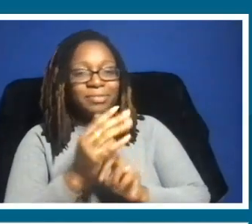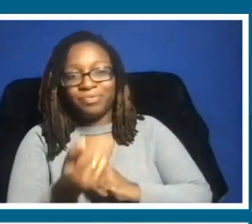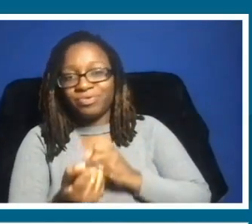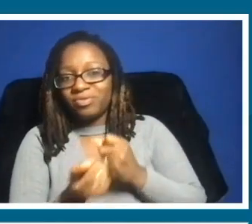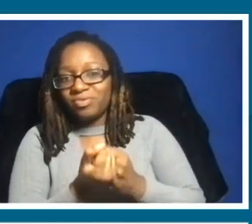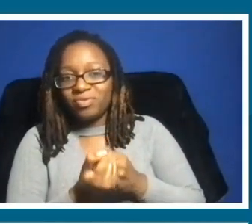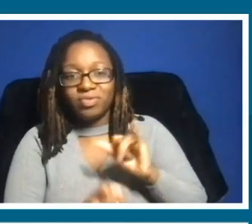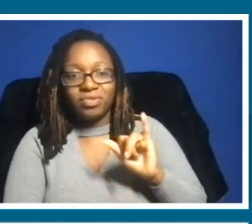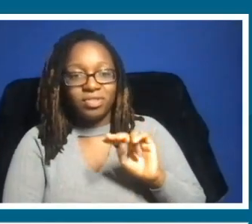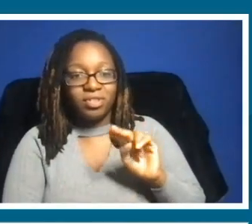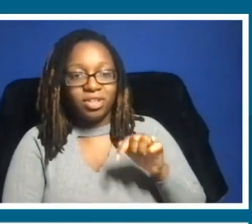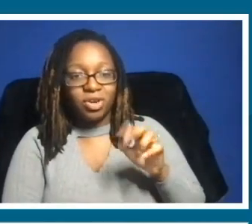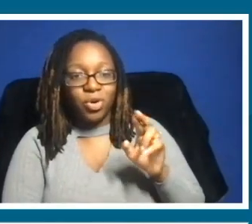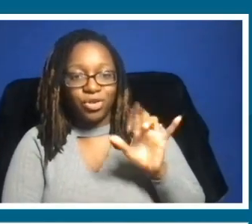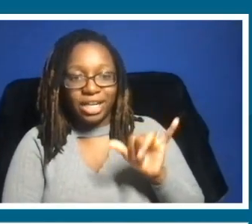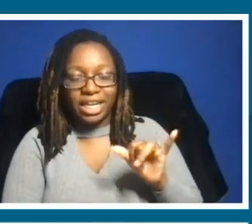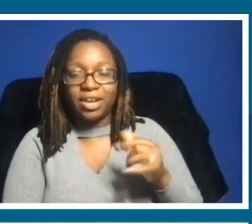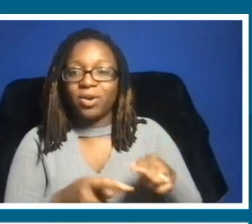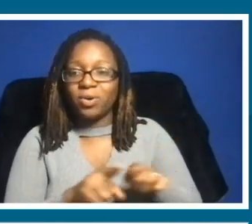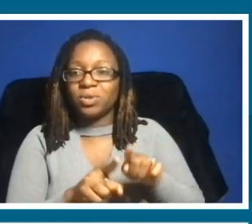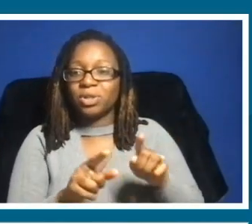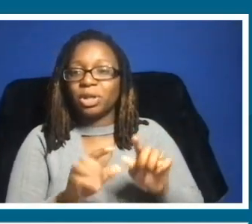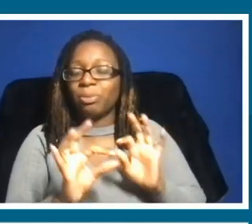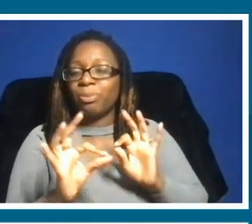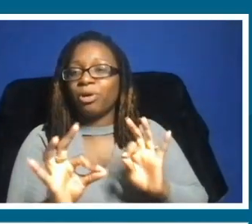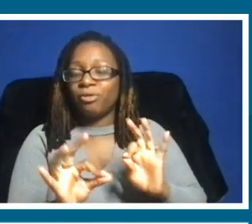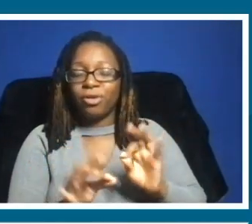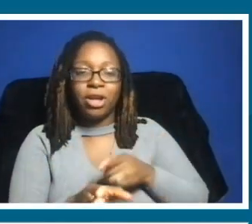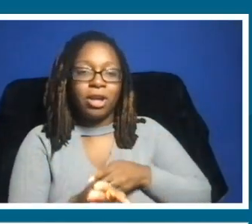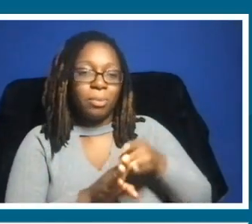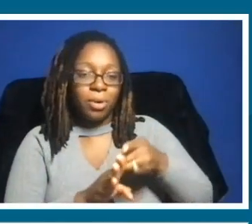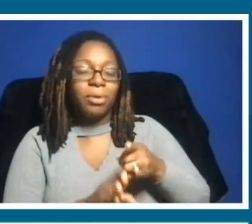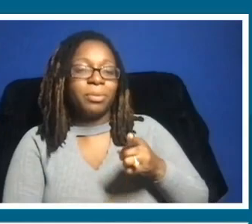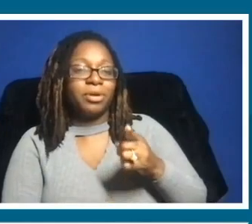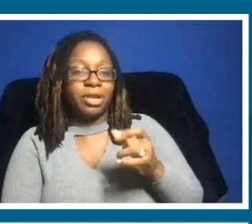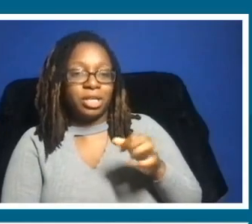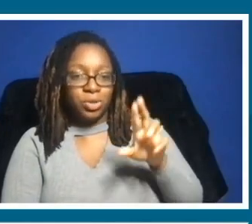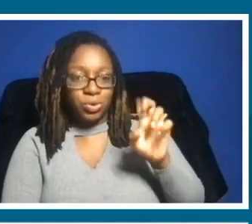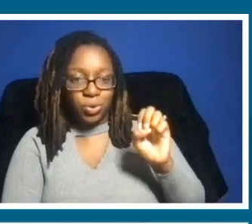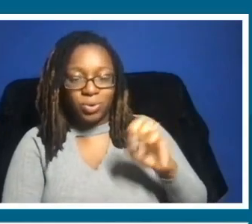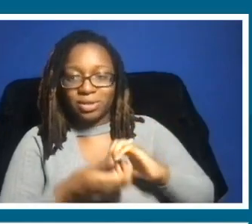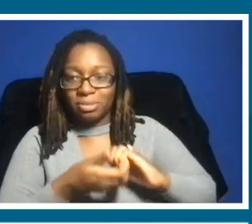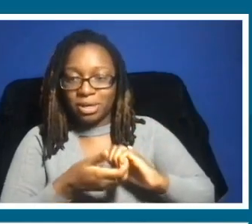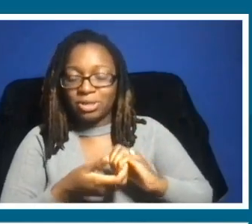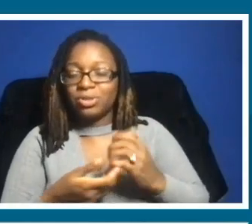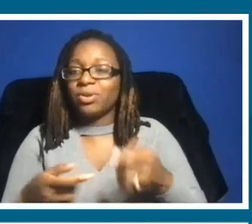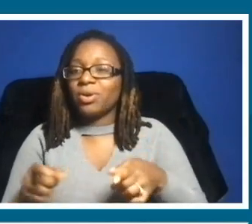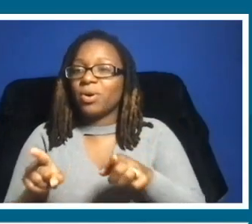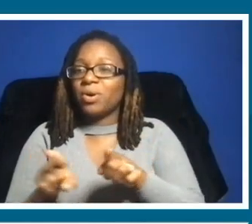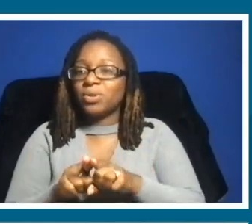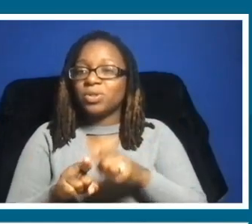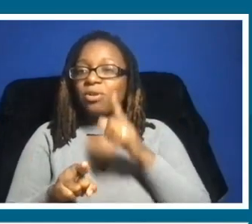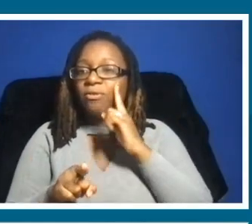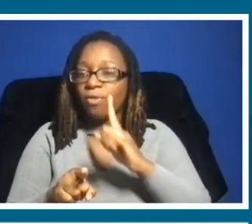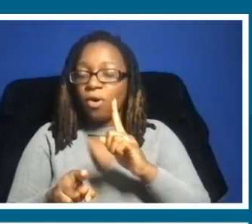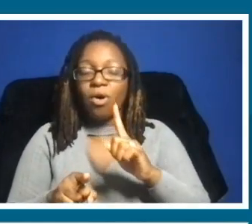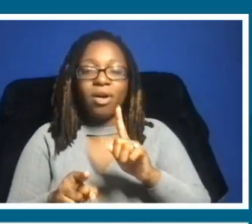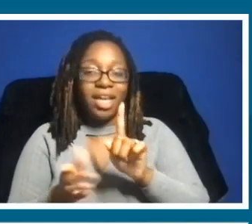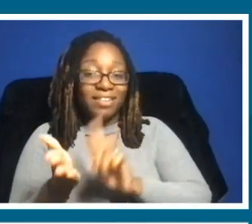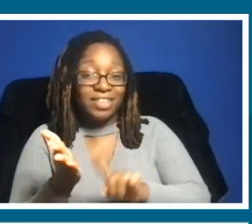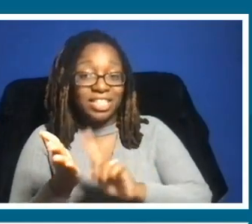inquiry with the perfect primary source combination, and also the right historical sort of investigation that you're